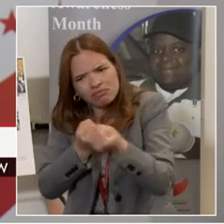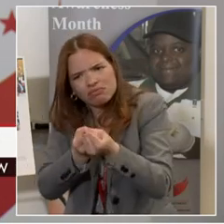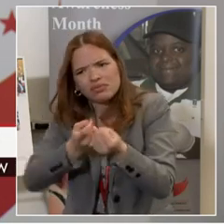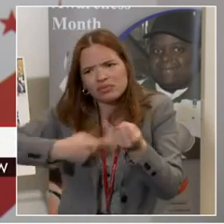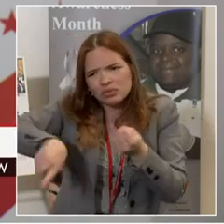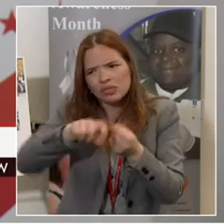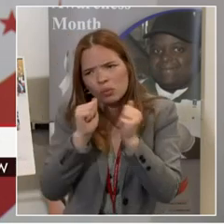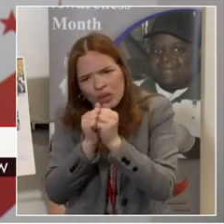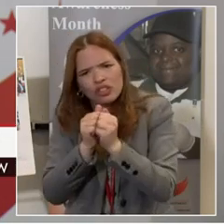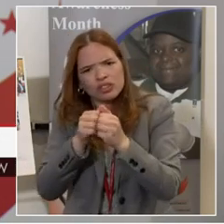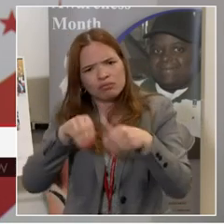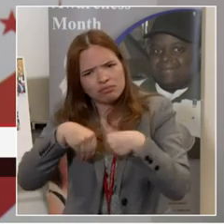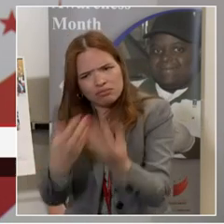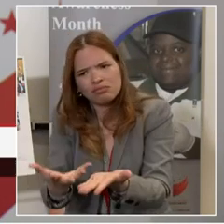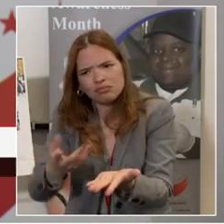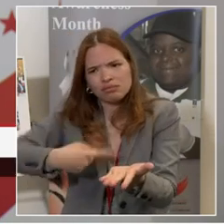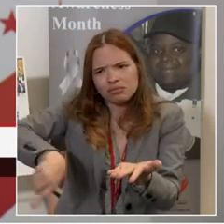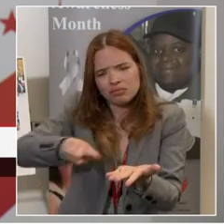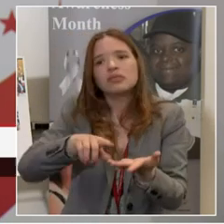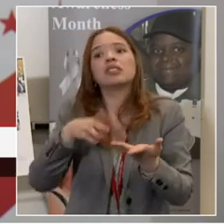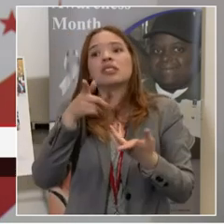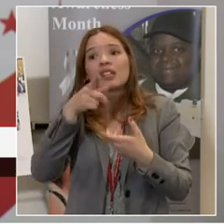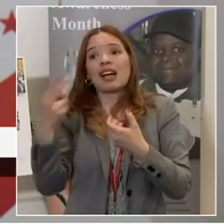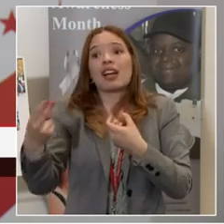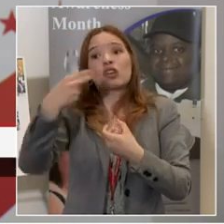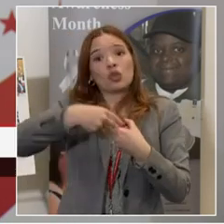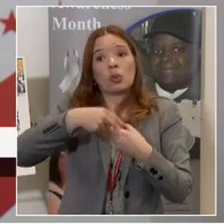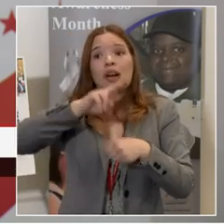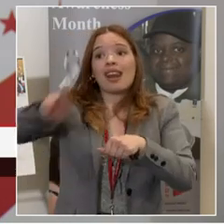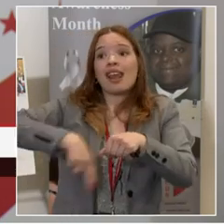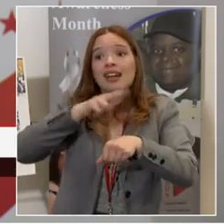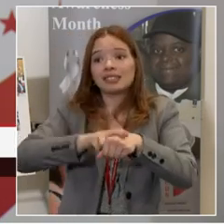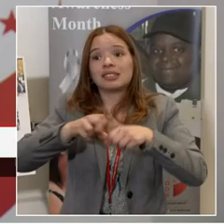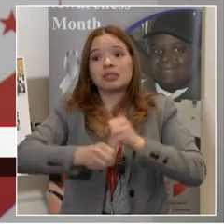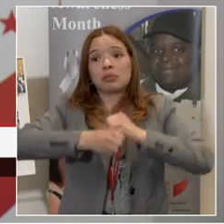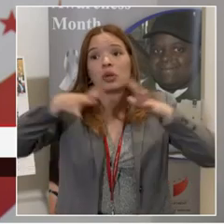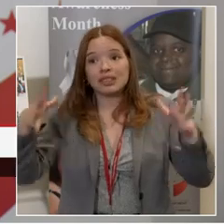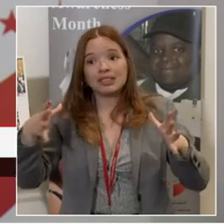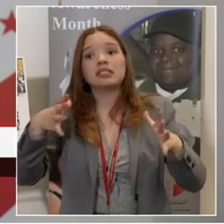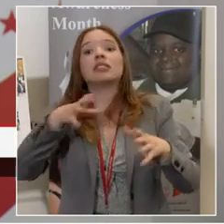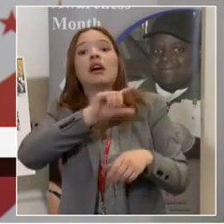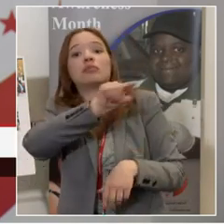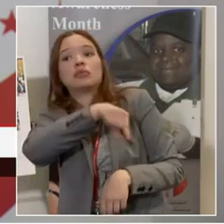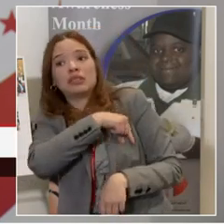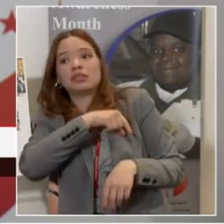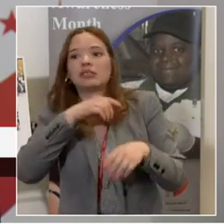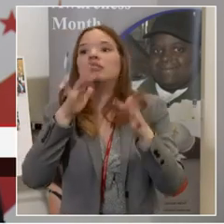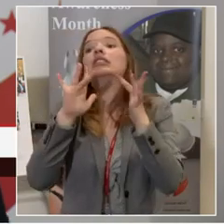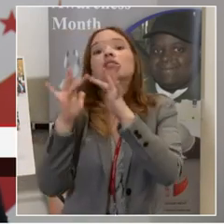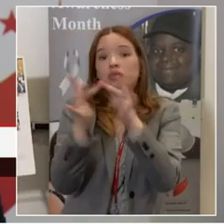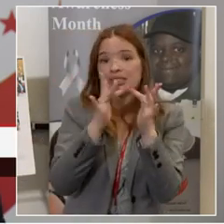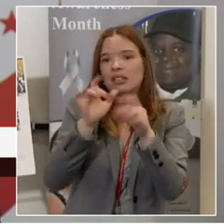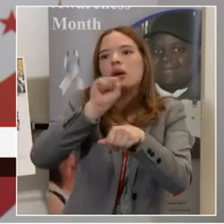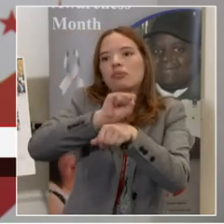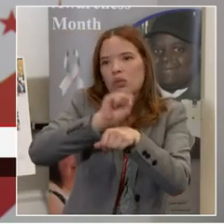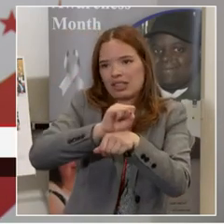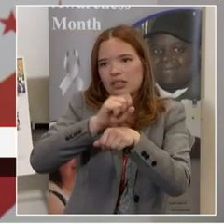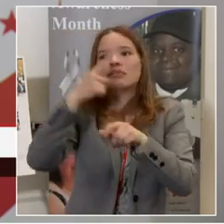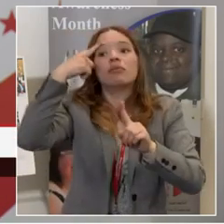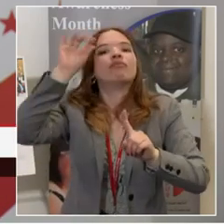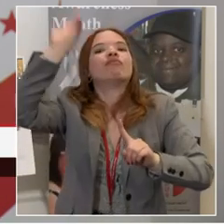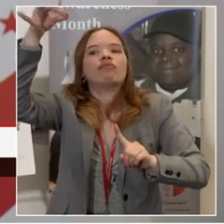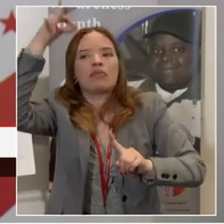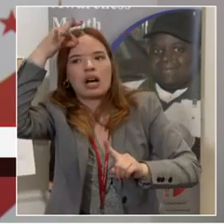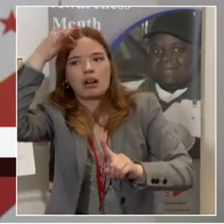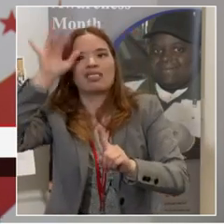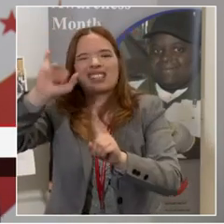the National Expansion of Employment Opportunities Network, which is a federal initiative to improve